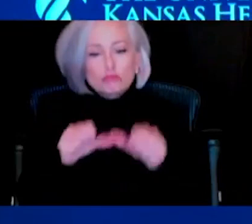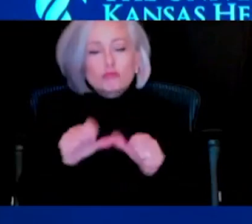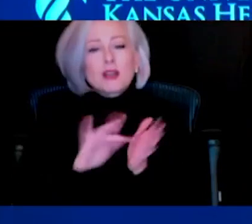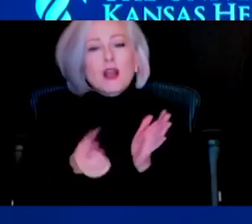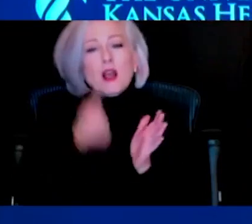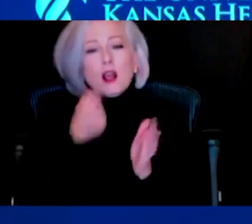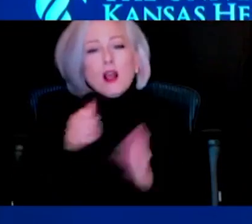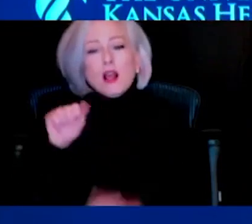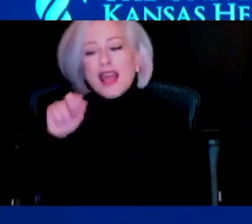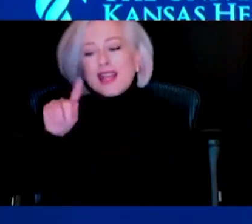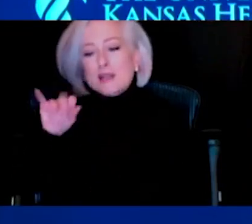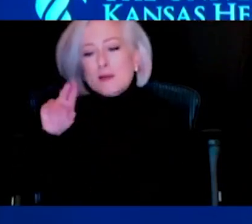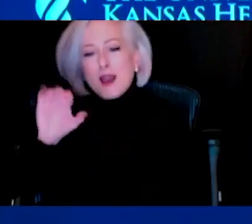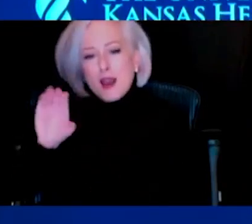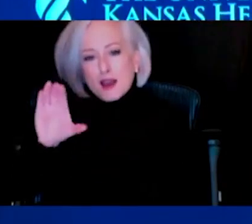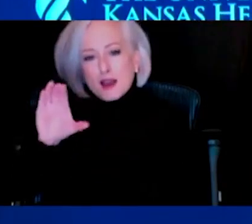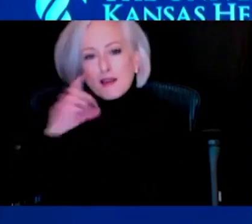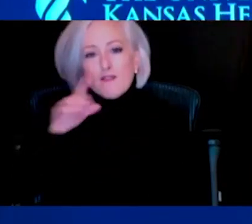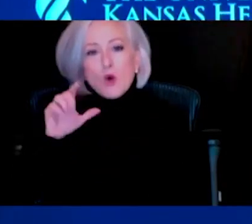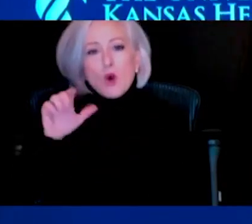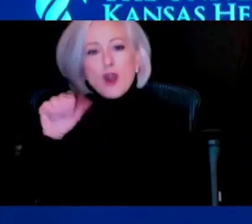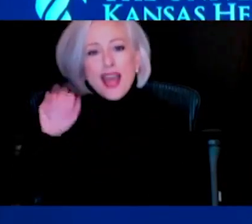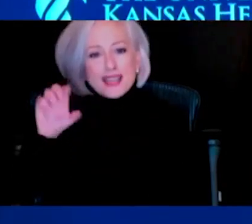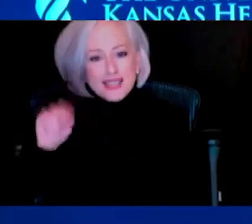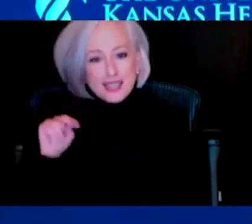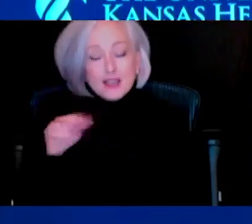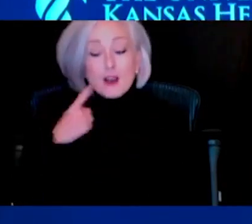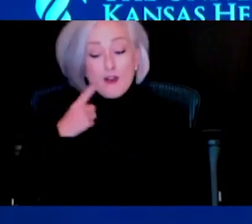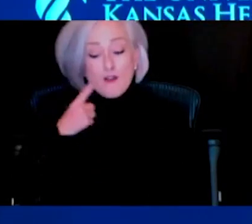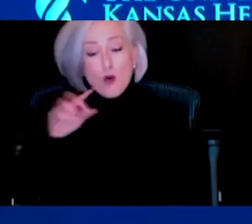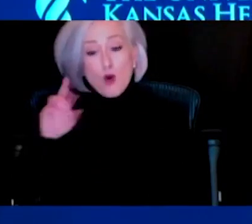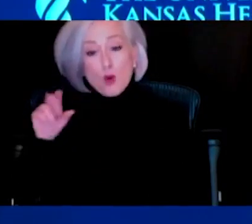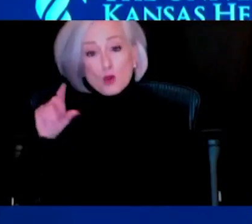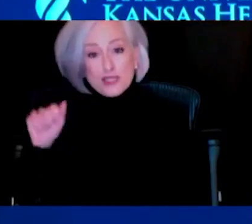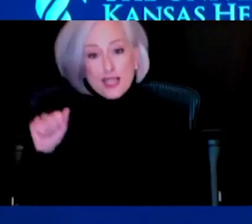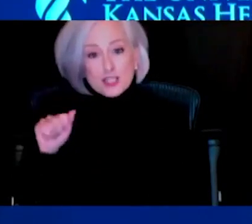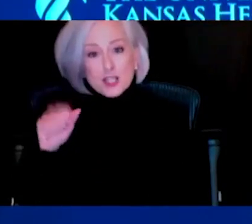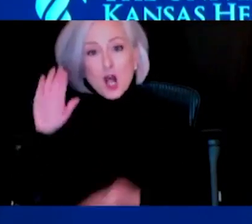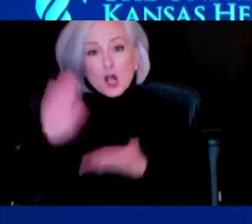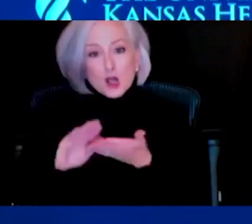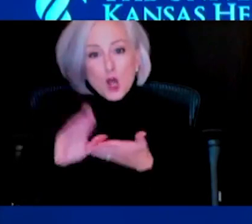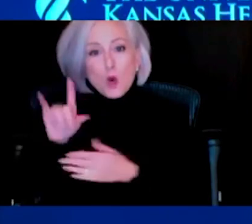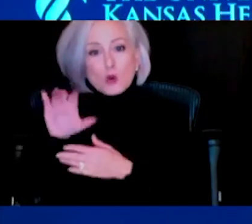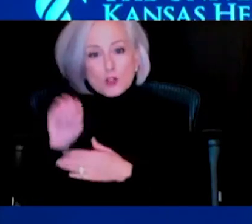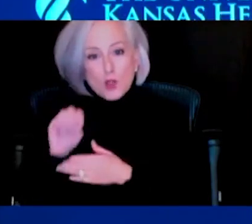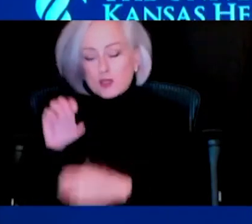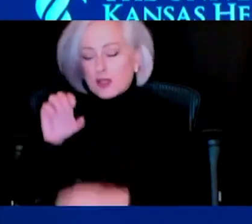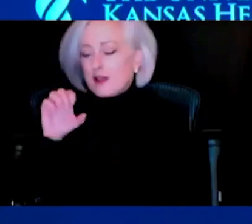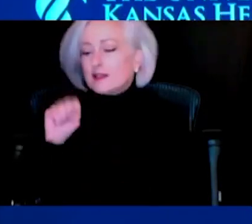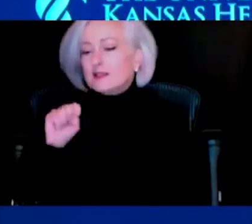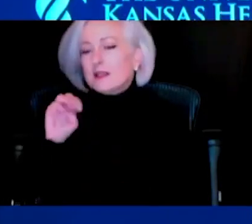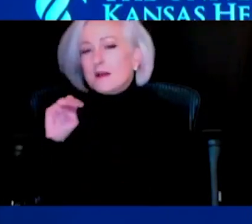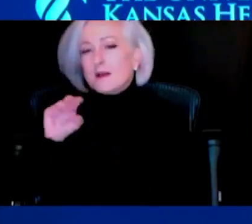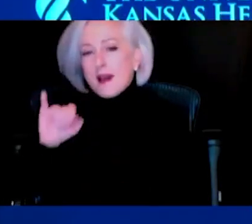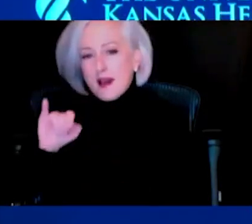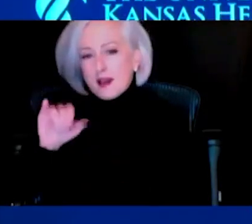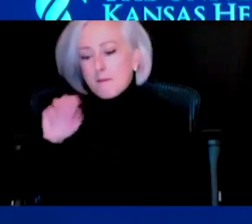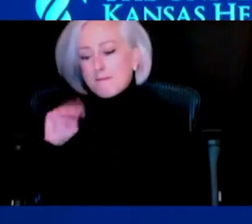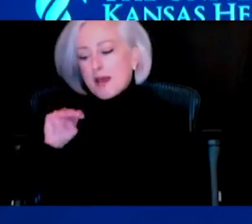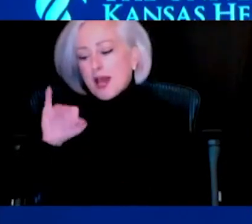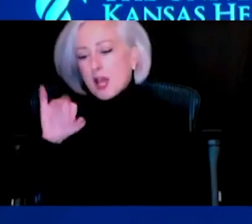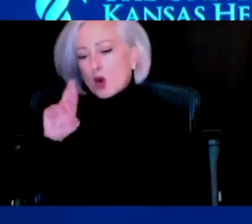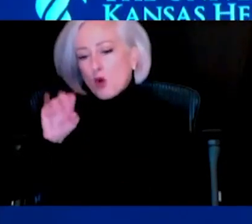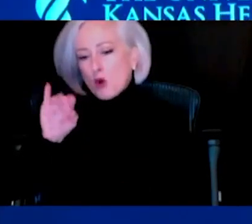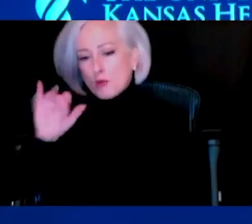try to do, like for rosacea, we try to do very low dosing submicrobial, so it doesn't affect bacteria and cause bacterial resistance. They're actually coming